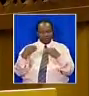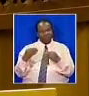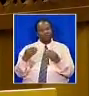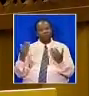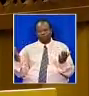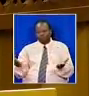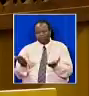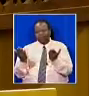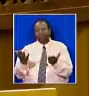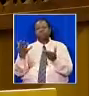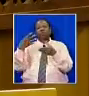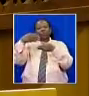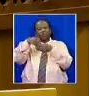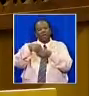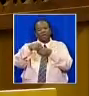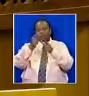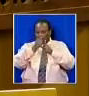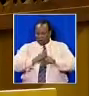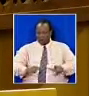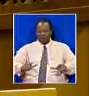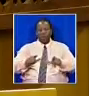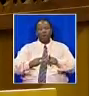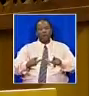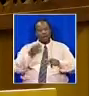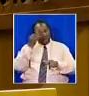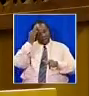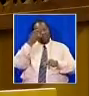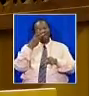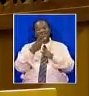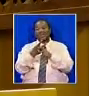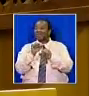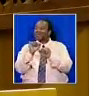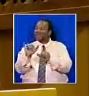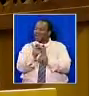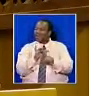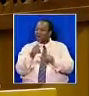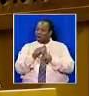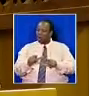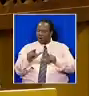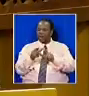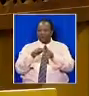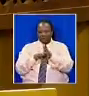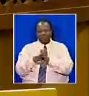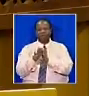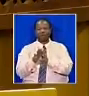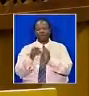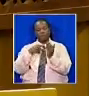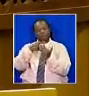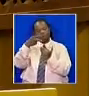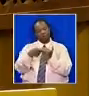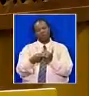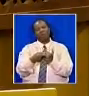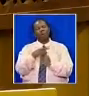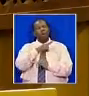decentralization, local governance, and local development initiatives. Deputy Speaker, I highlight these